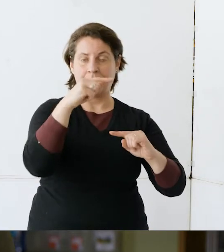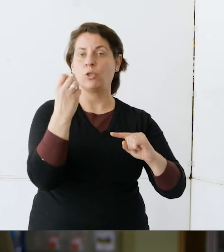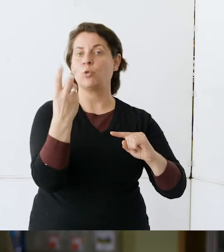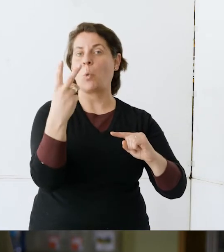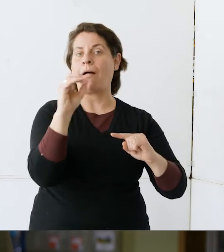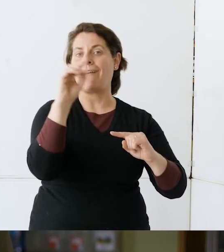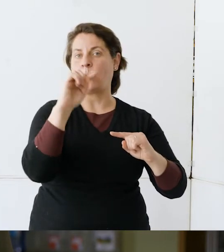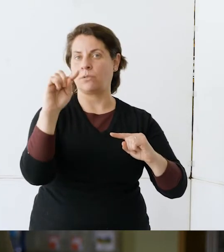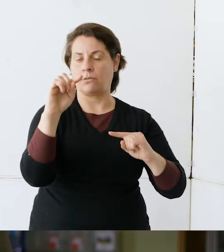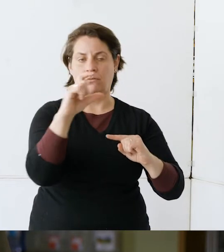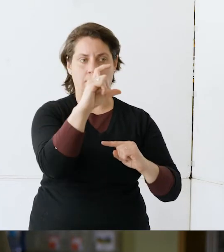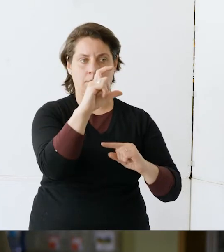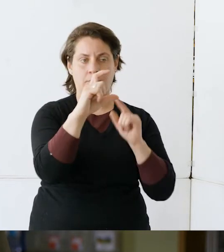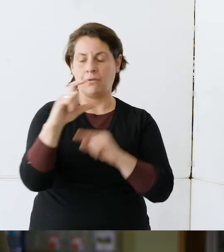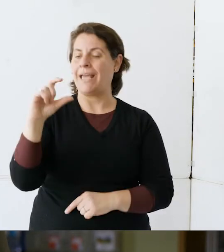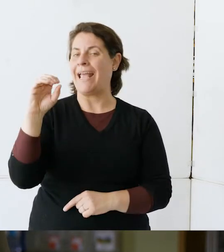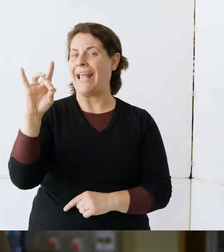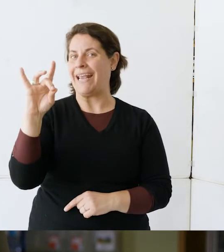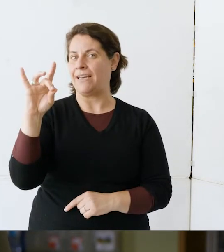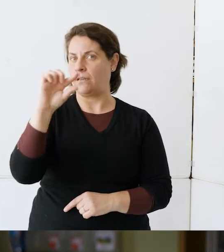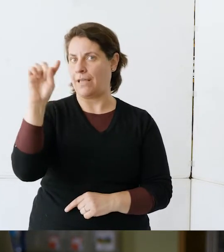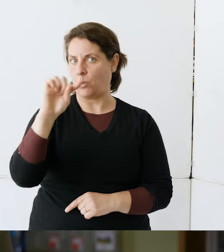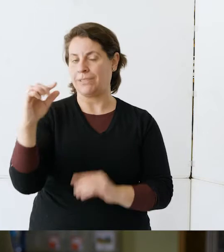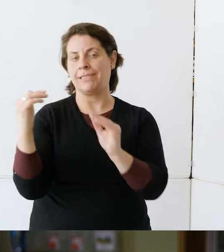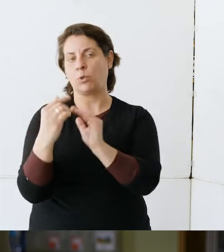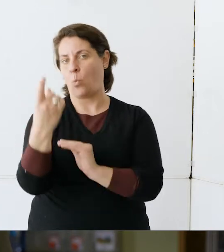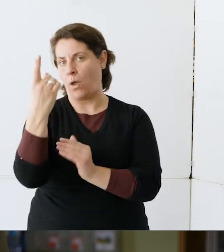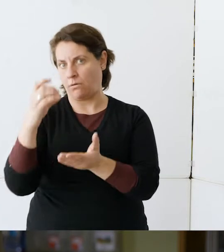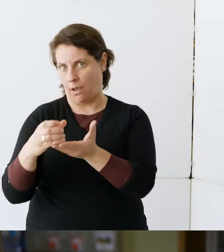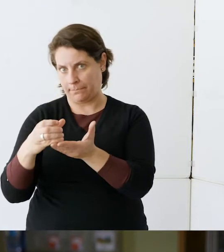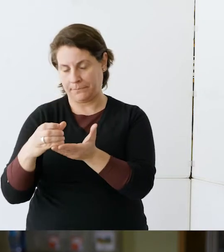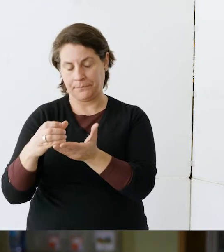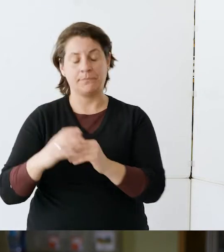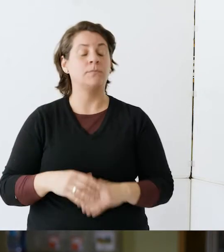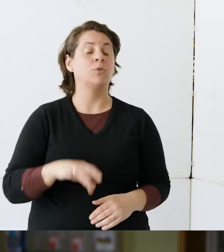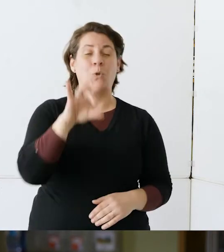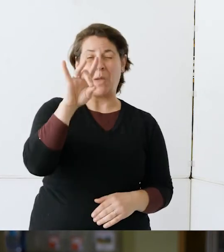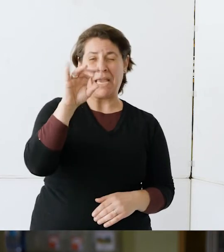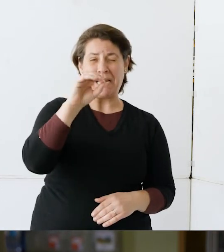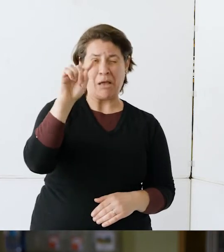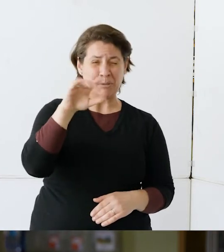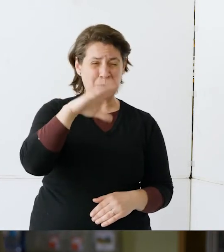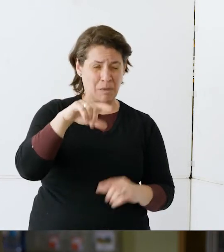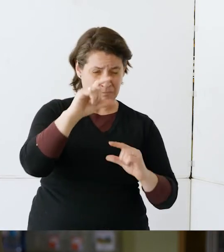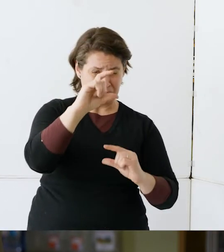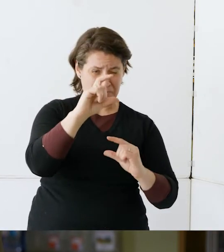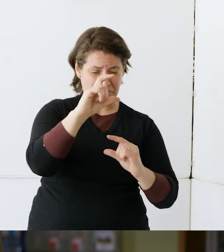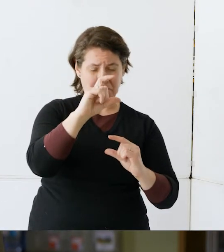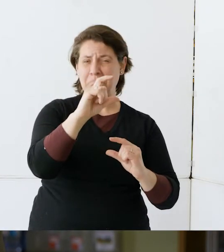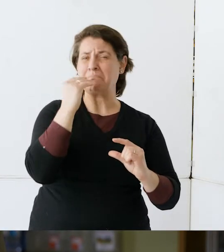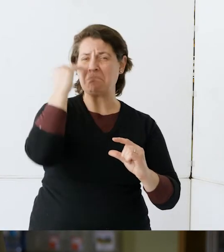here. 8 ounces is a cup. So let's say 8 ounces is like right where the head